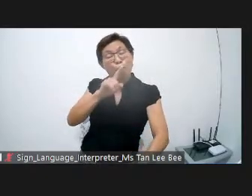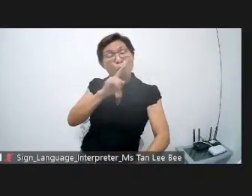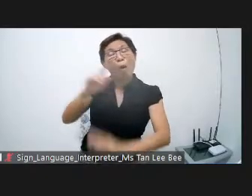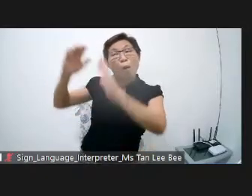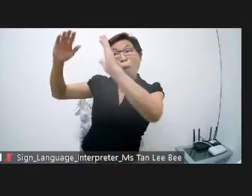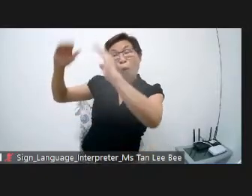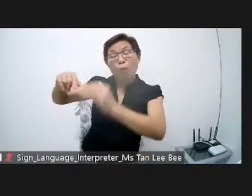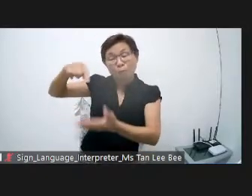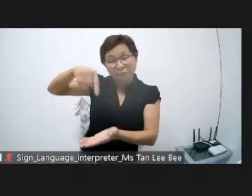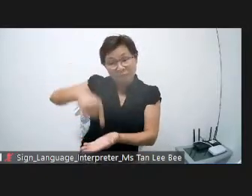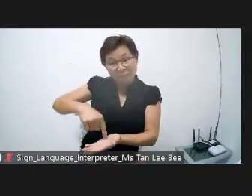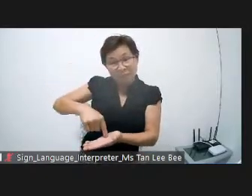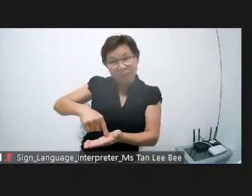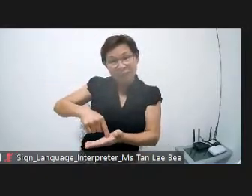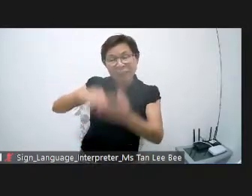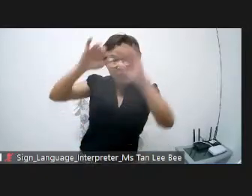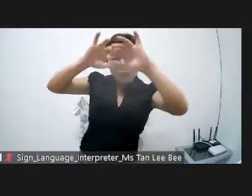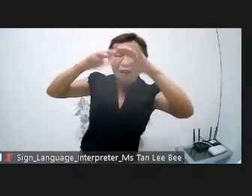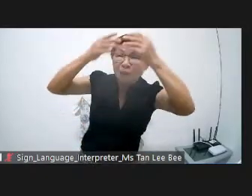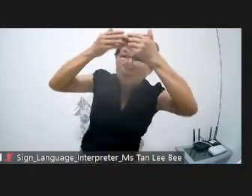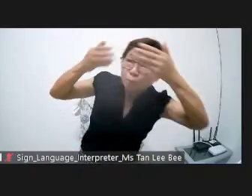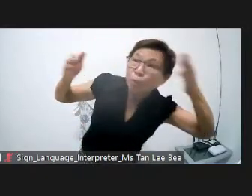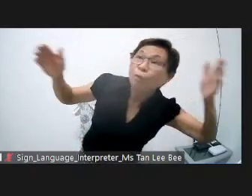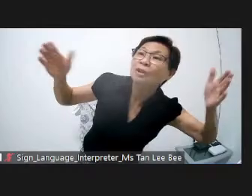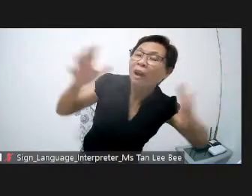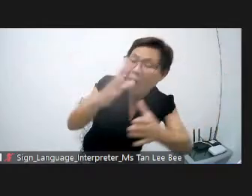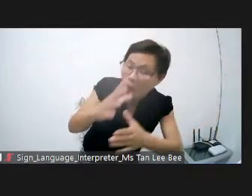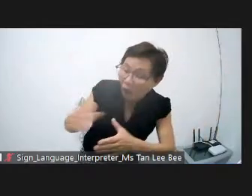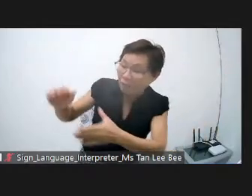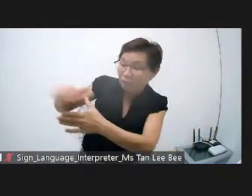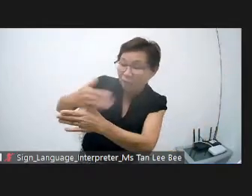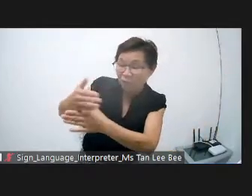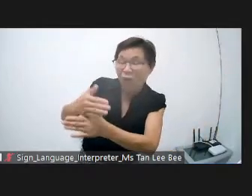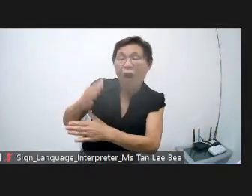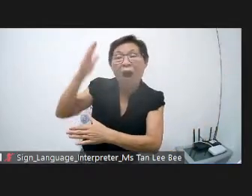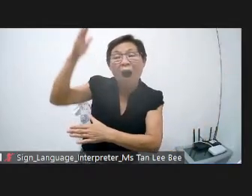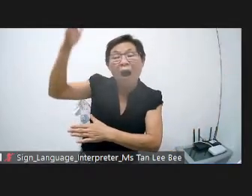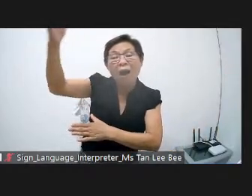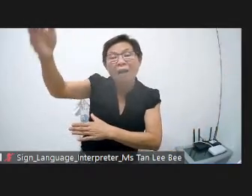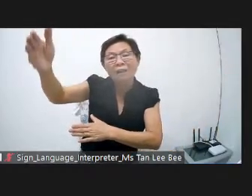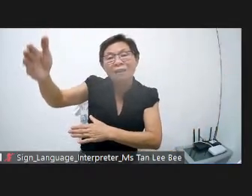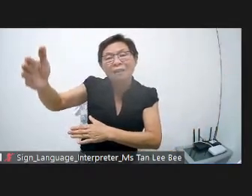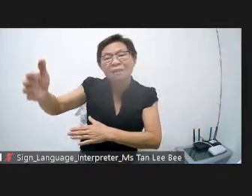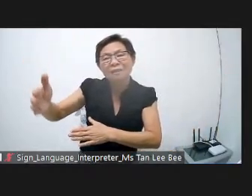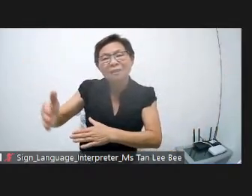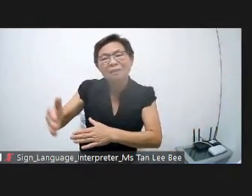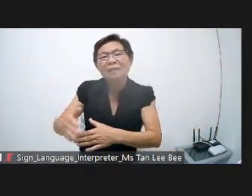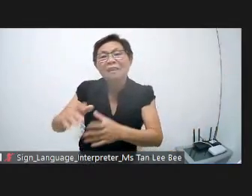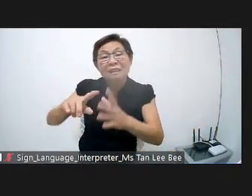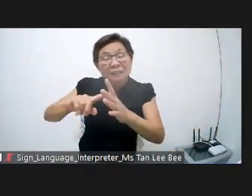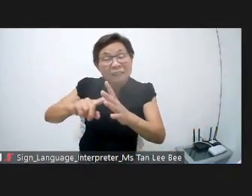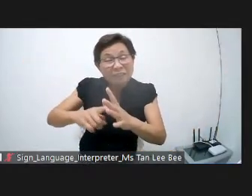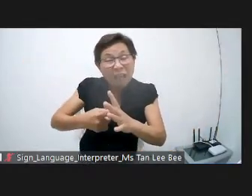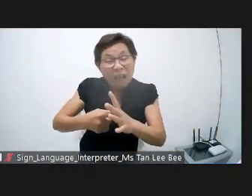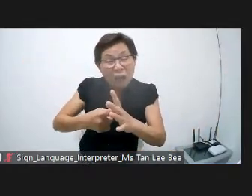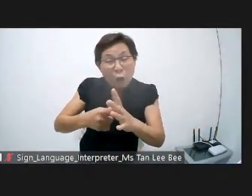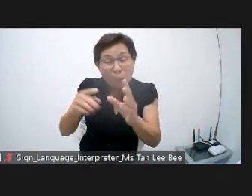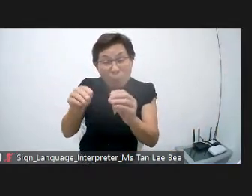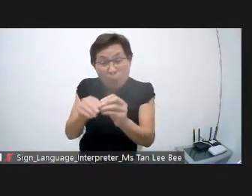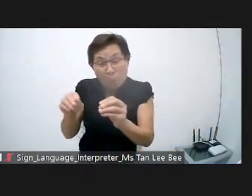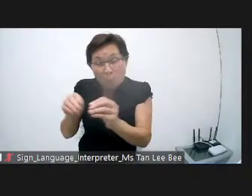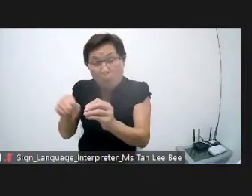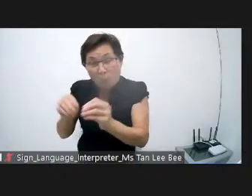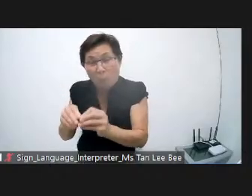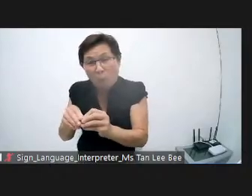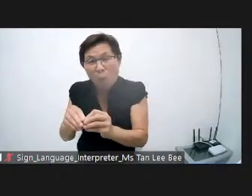with this kind of exposure and sharing will further ignite the passion in all of you to